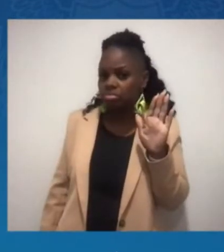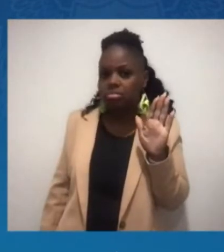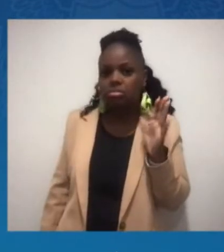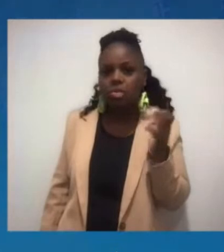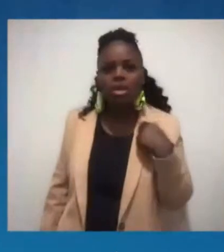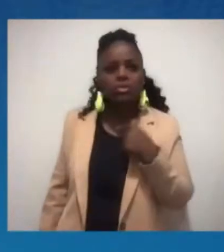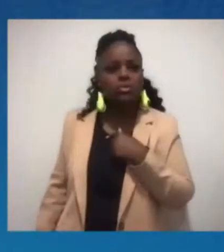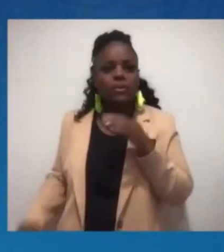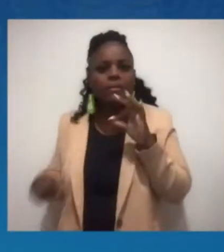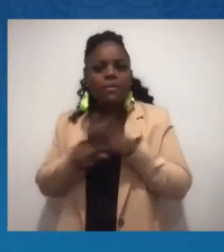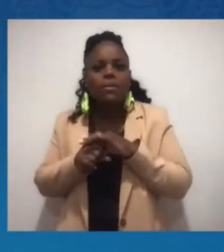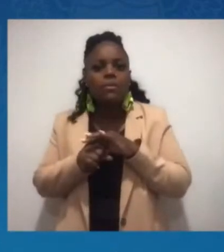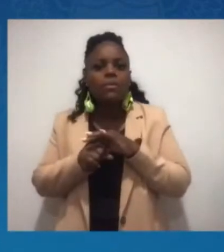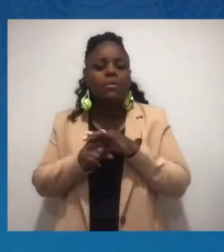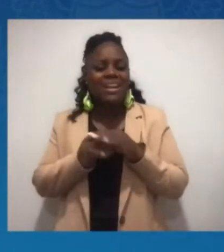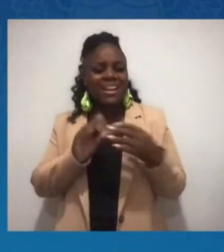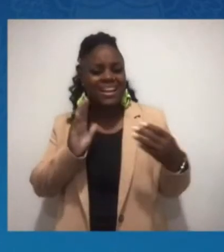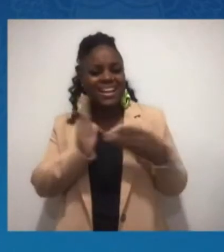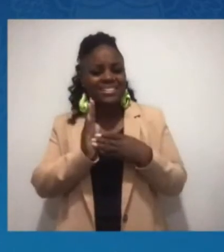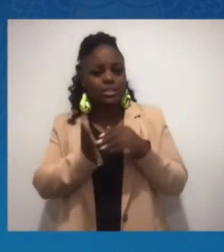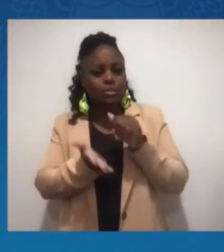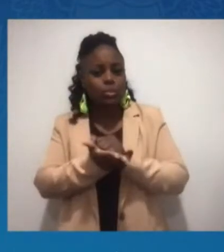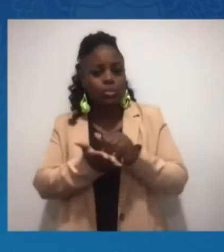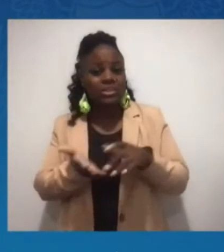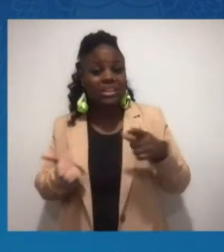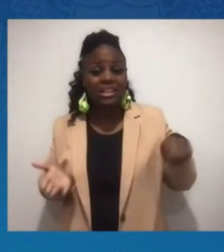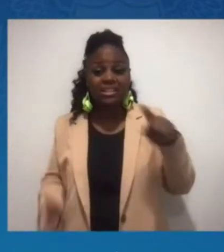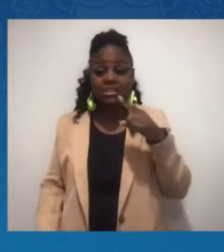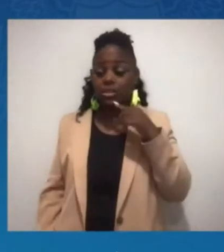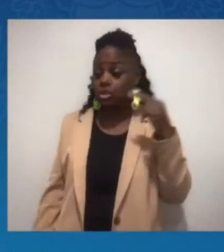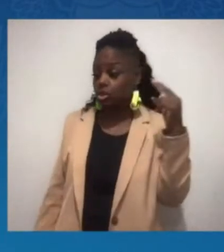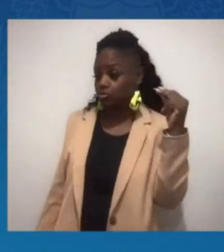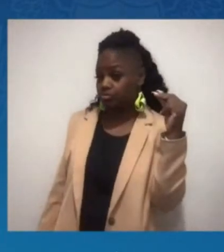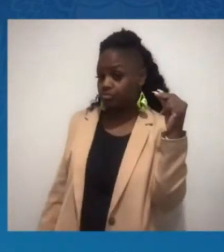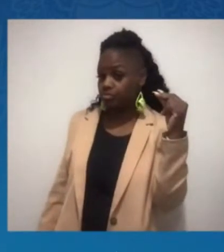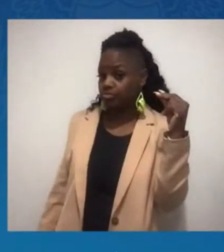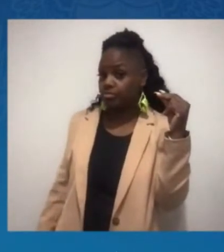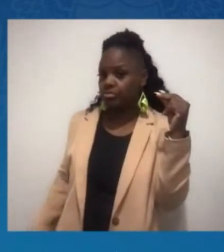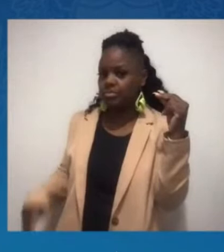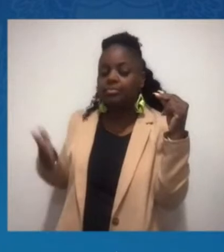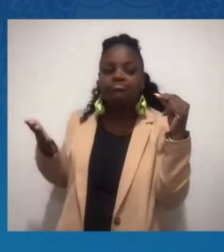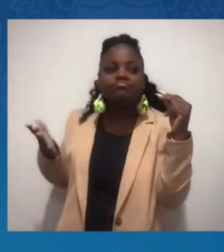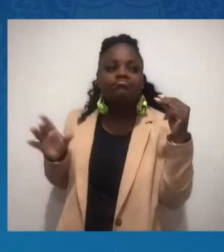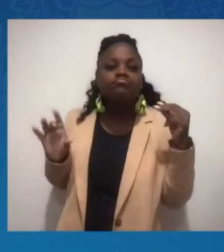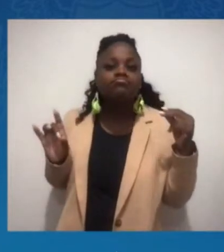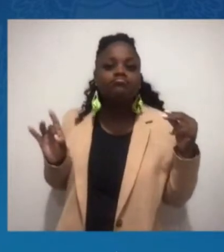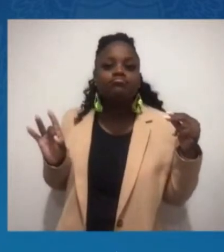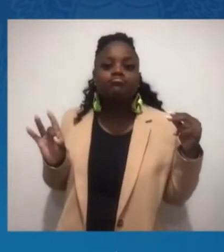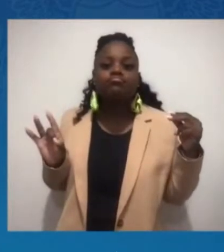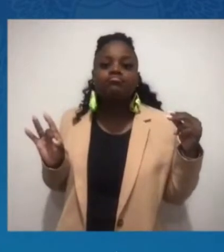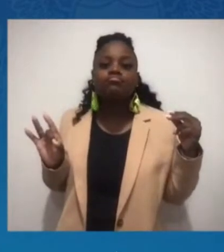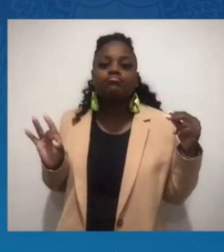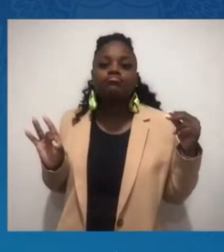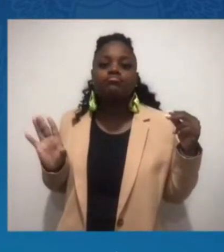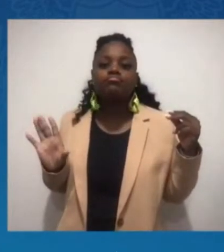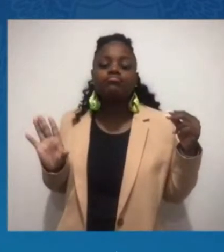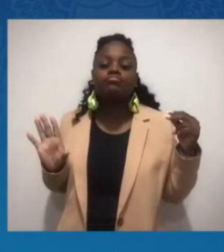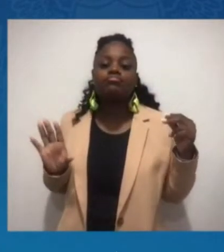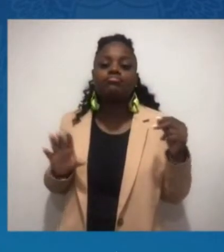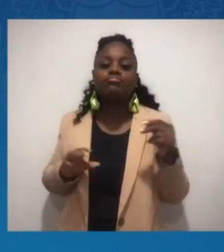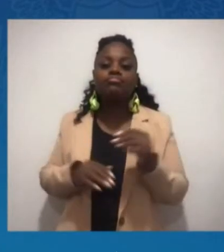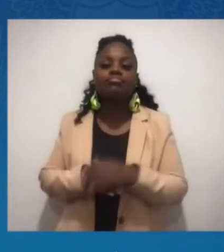was spectacular. And they just, I've watched their commercials. Just go online and look at their commercials.